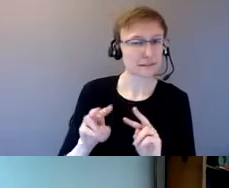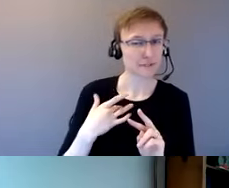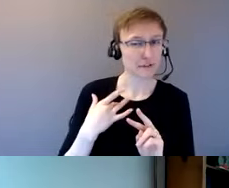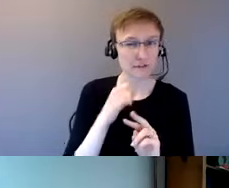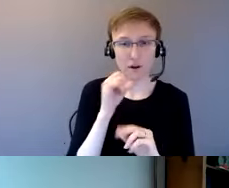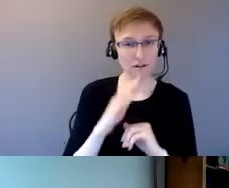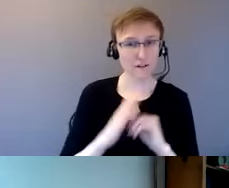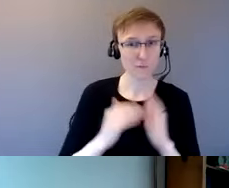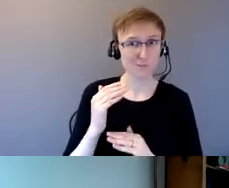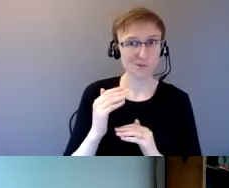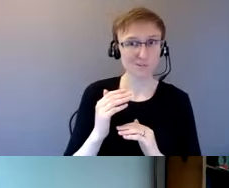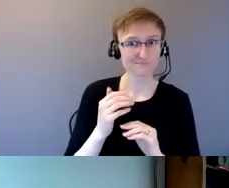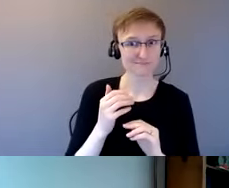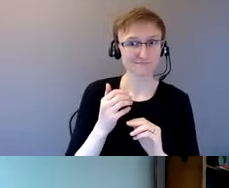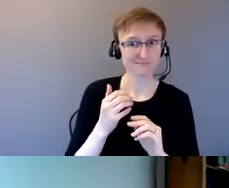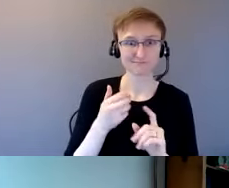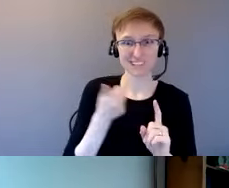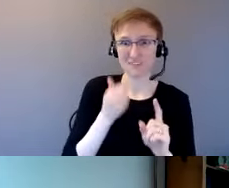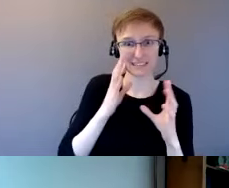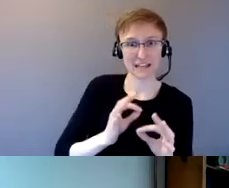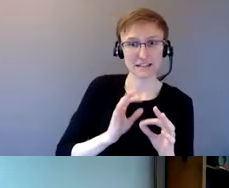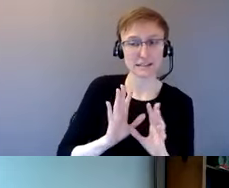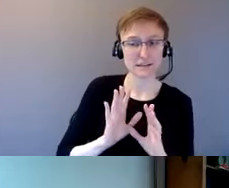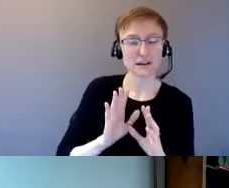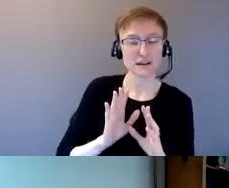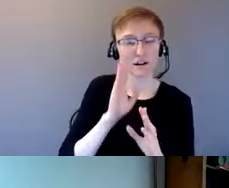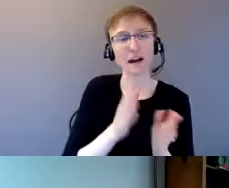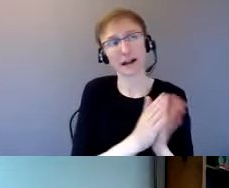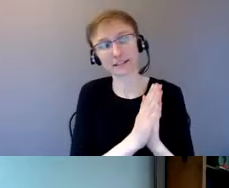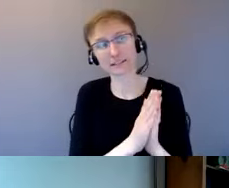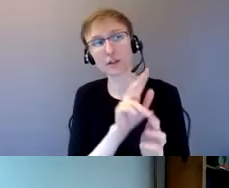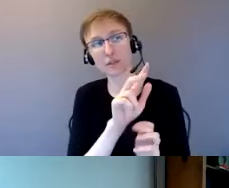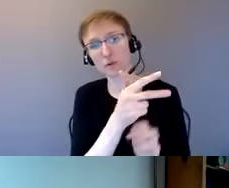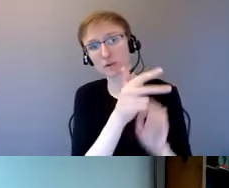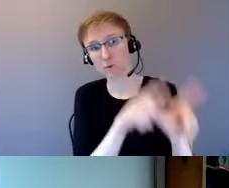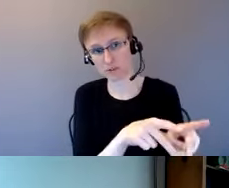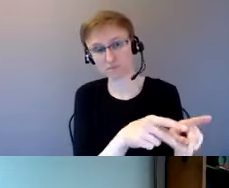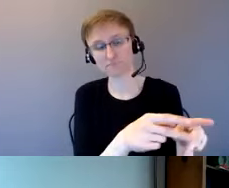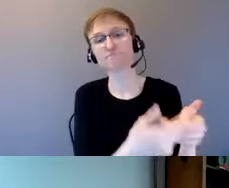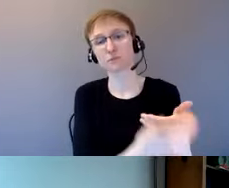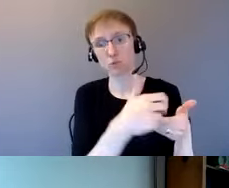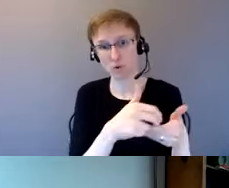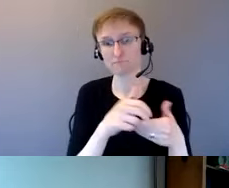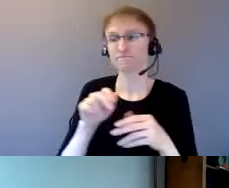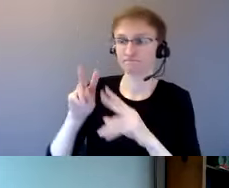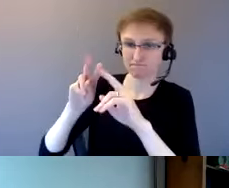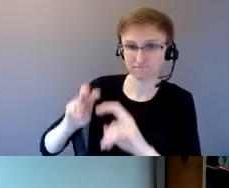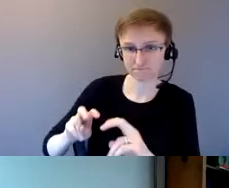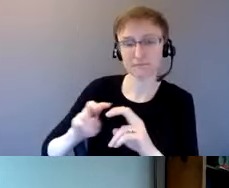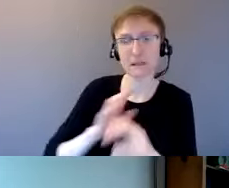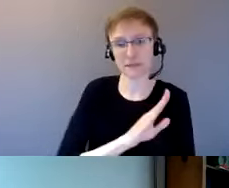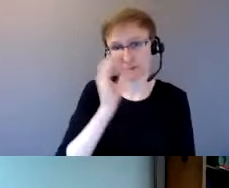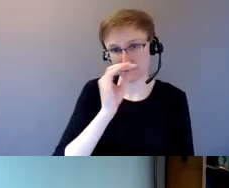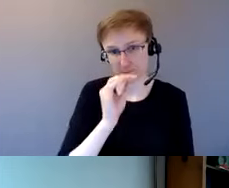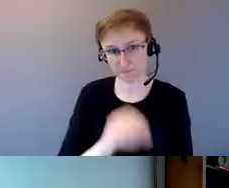determining capacity, and so may ask for an independent third-party opinion. Banks, often doing their due